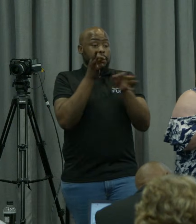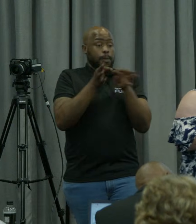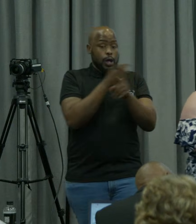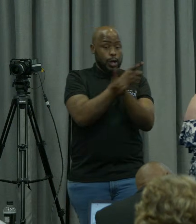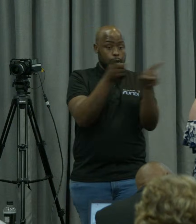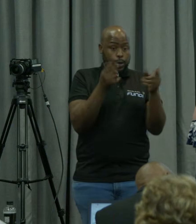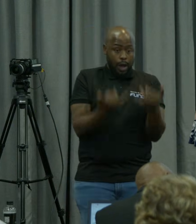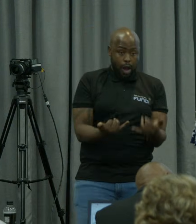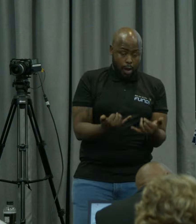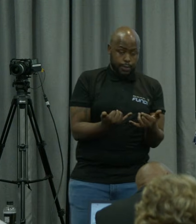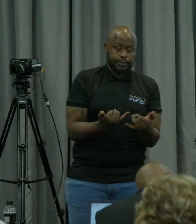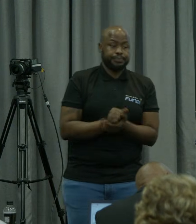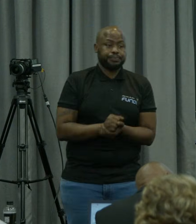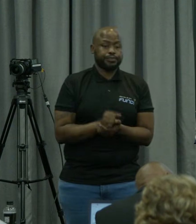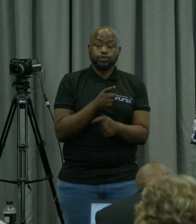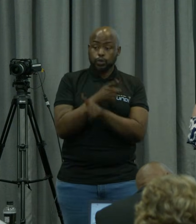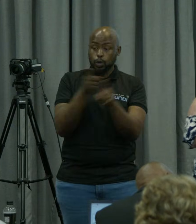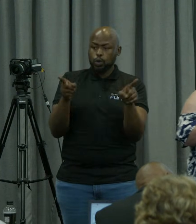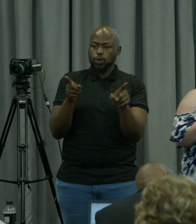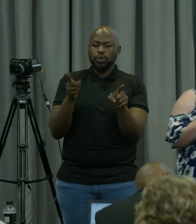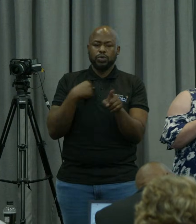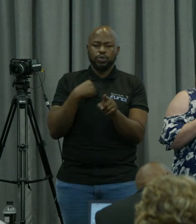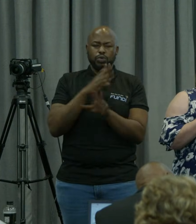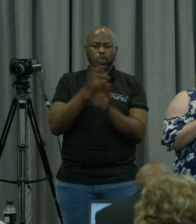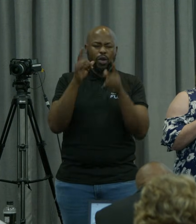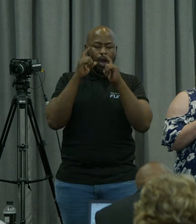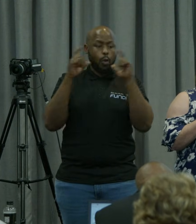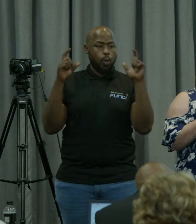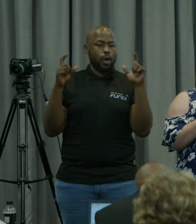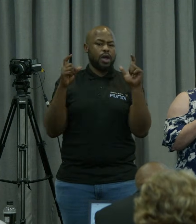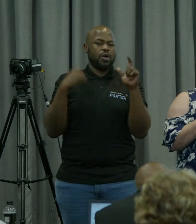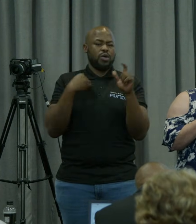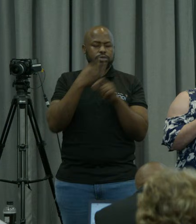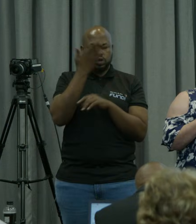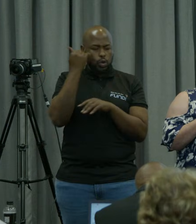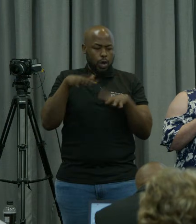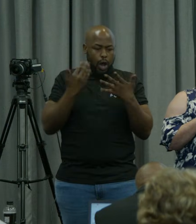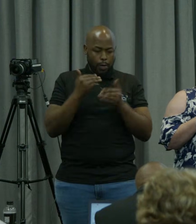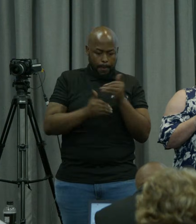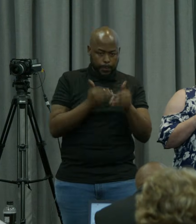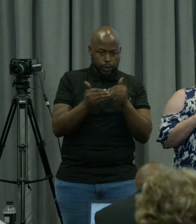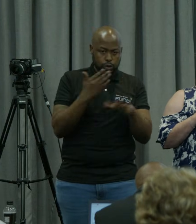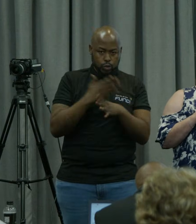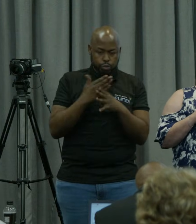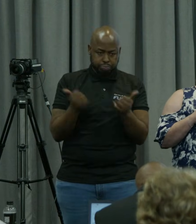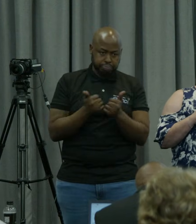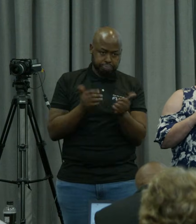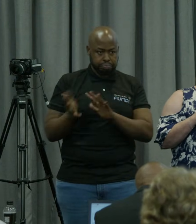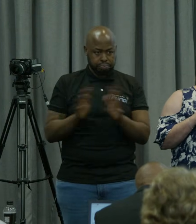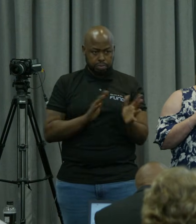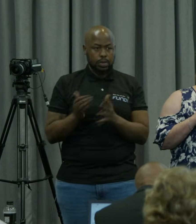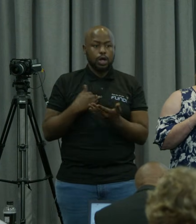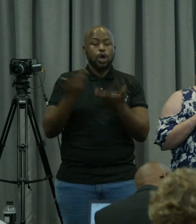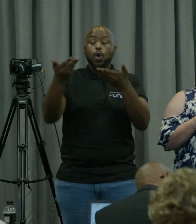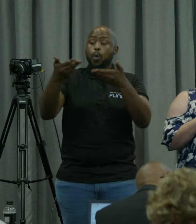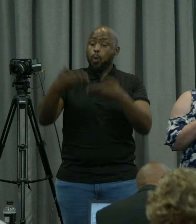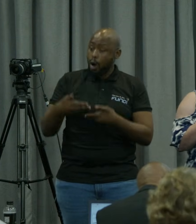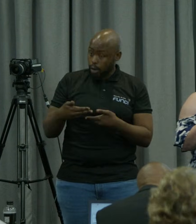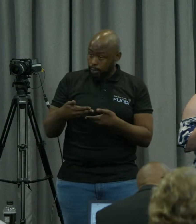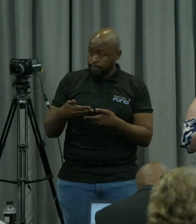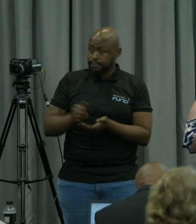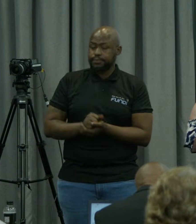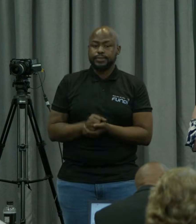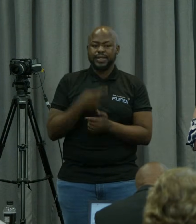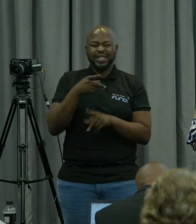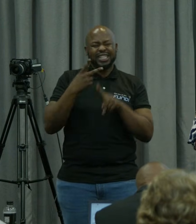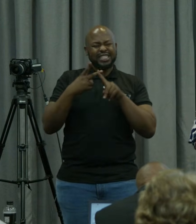today, just to those of you that aren't familiar with the post-provisioning processes, welcome to our session. So this is a